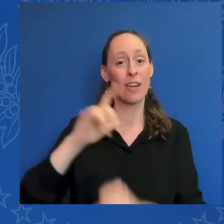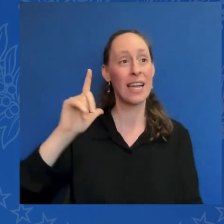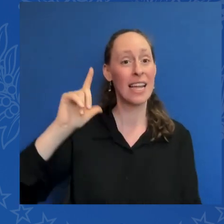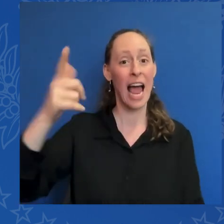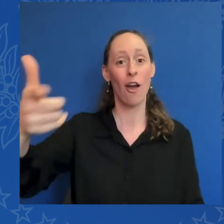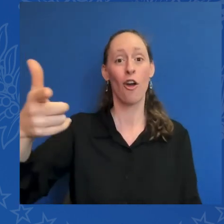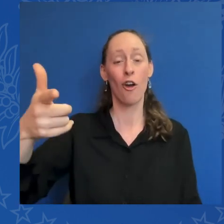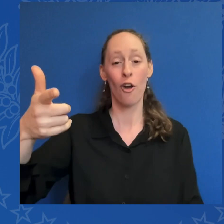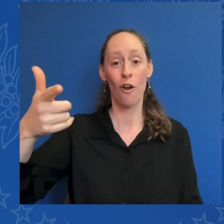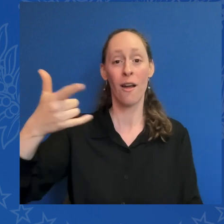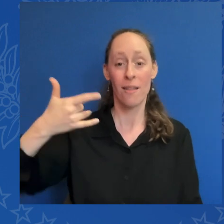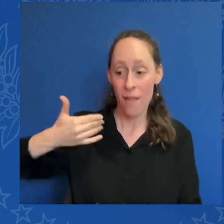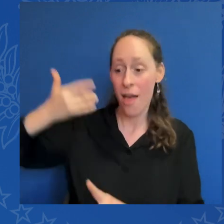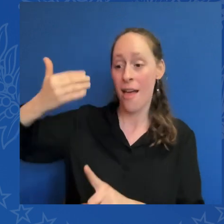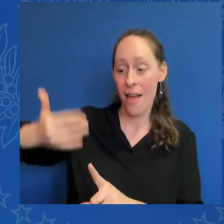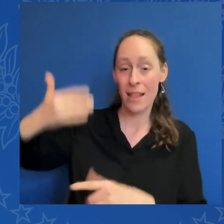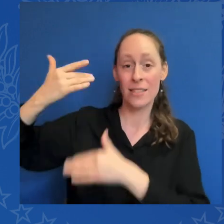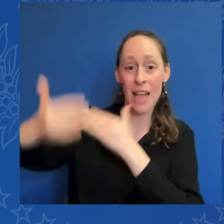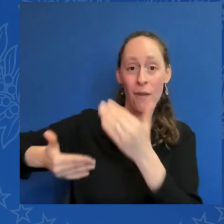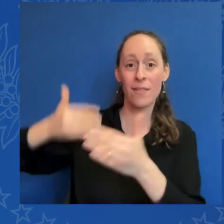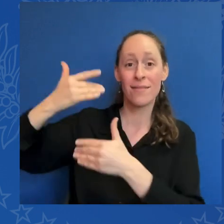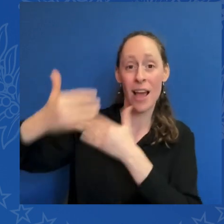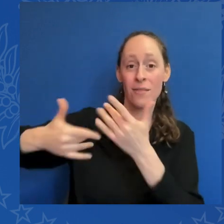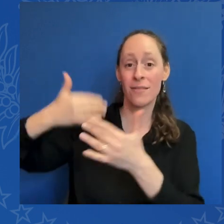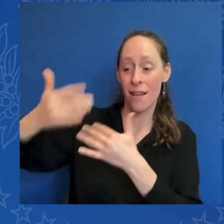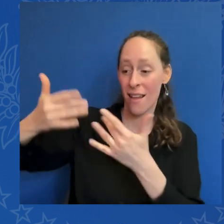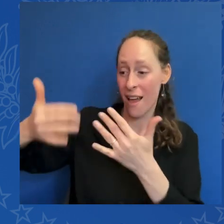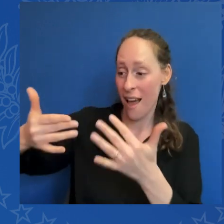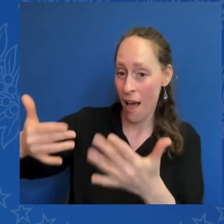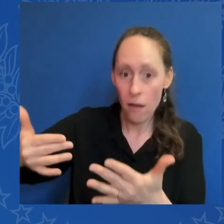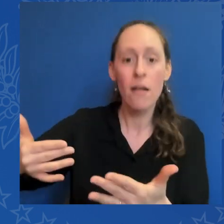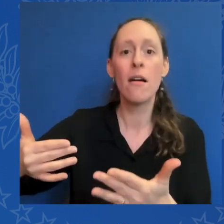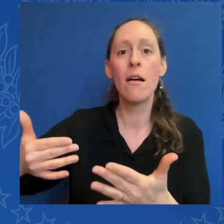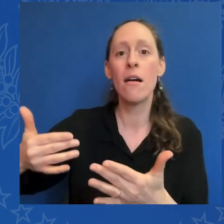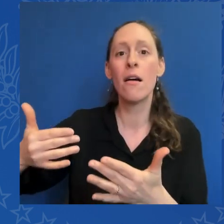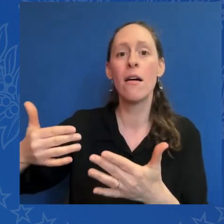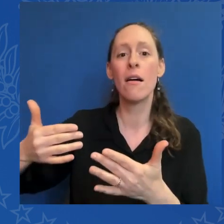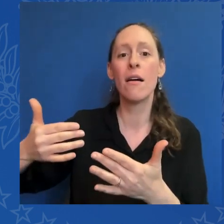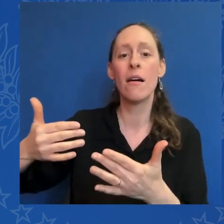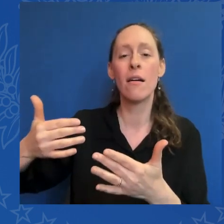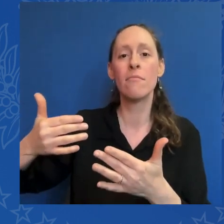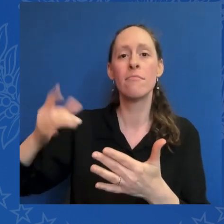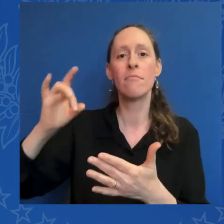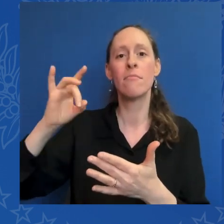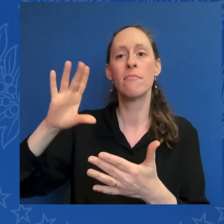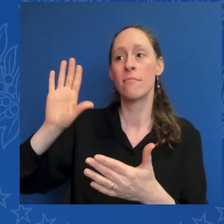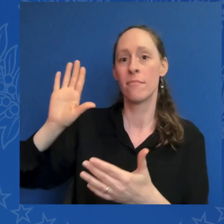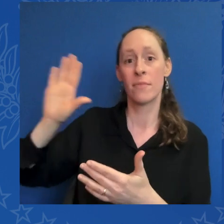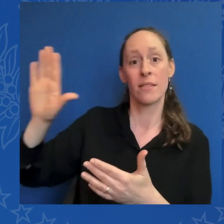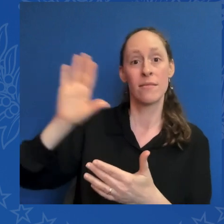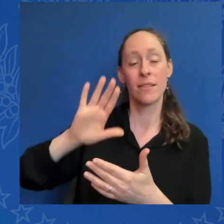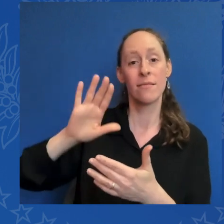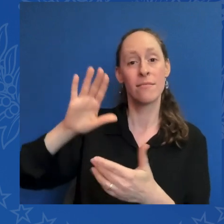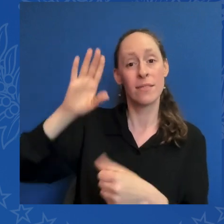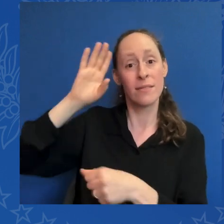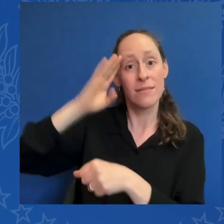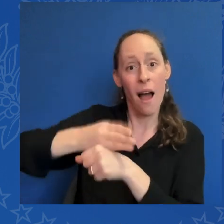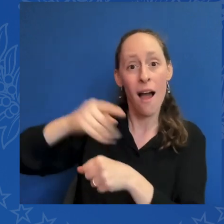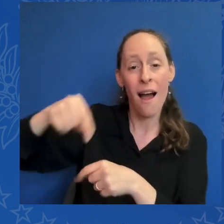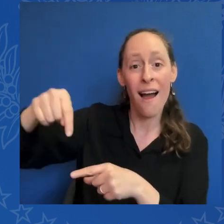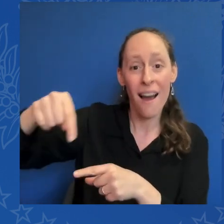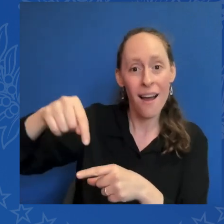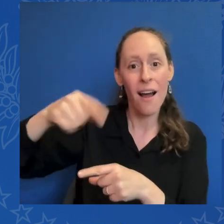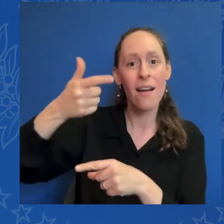Biden. But that's what you breed here, just faith and the possibilities that are out there. You